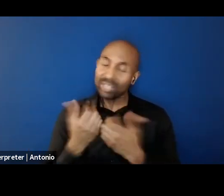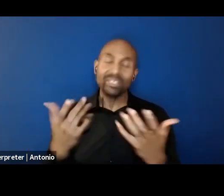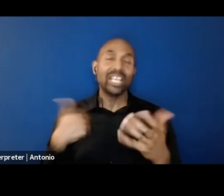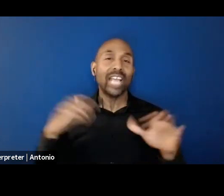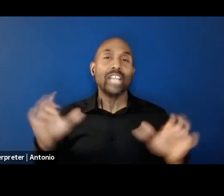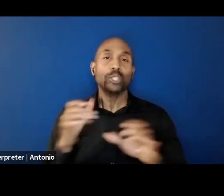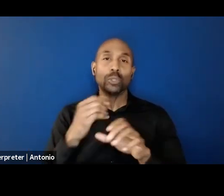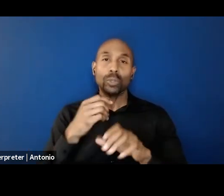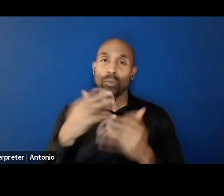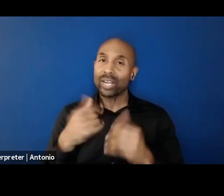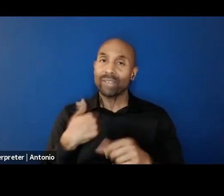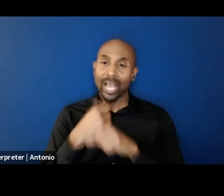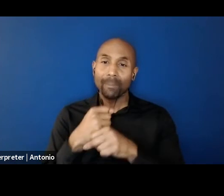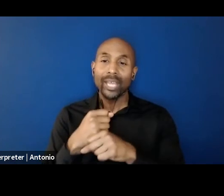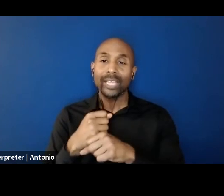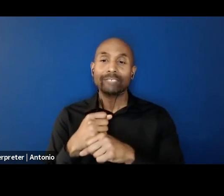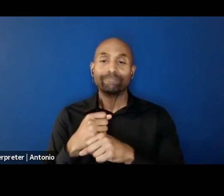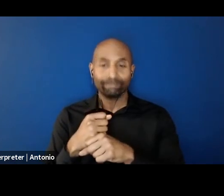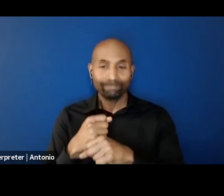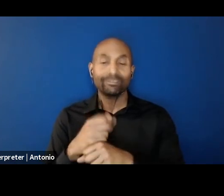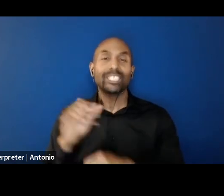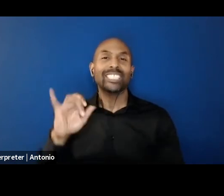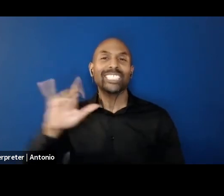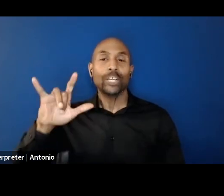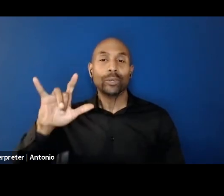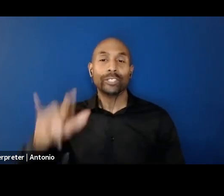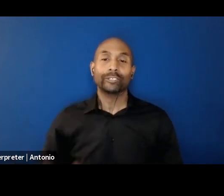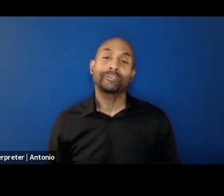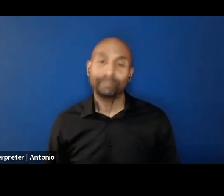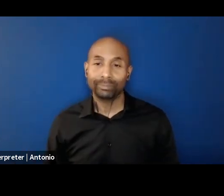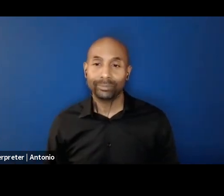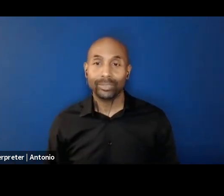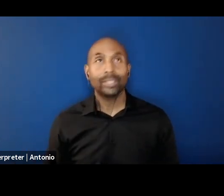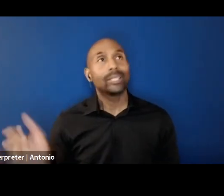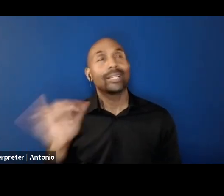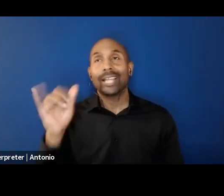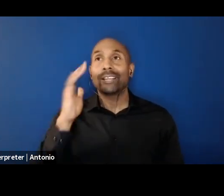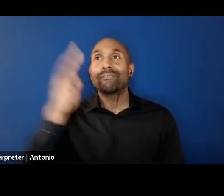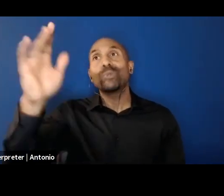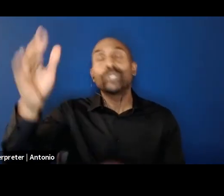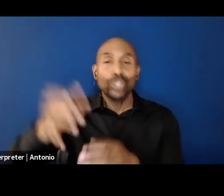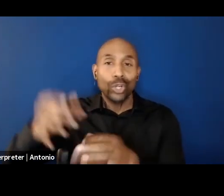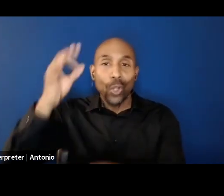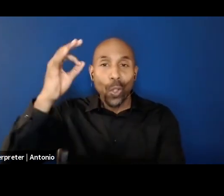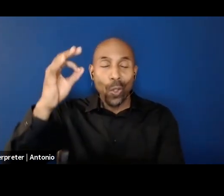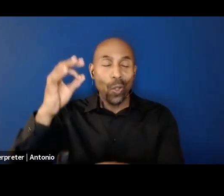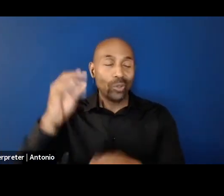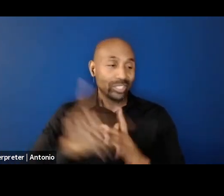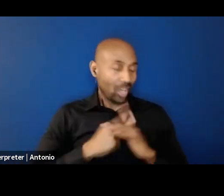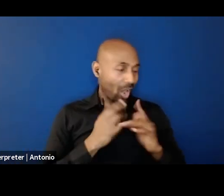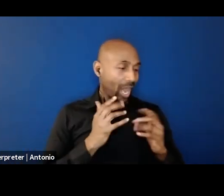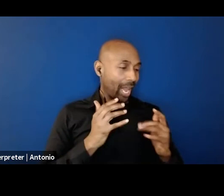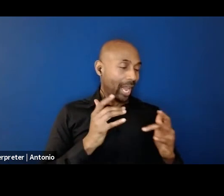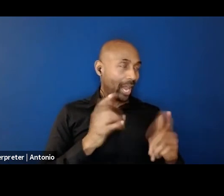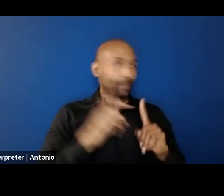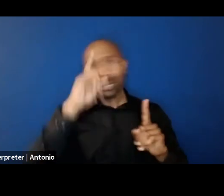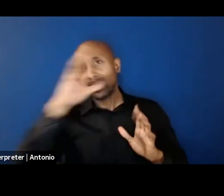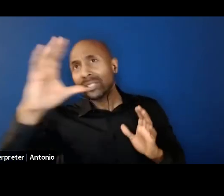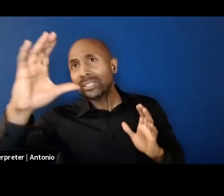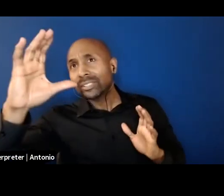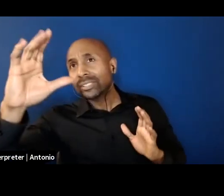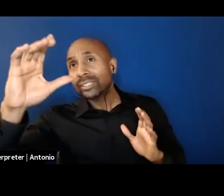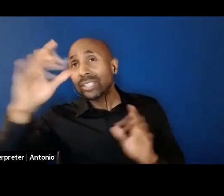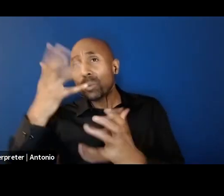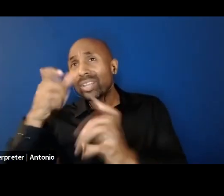futurity's ghost, haunting the past, as in Moo, 82nd part. They were Mrs. Vex and